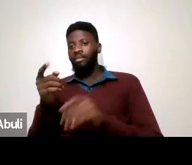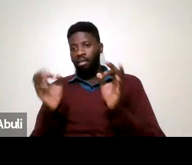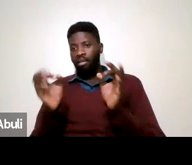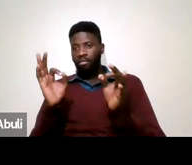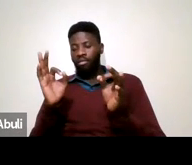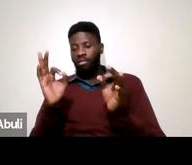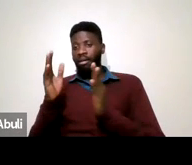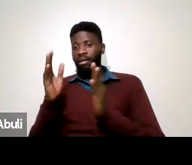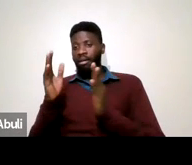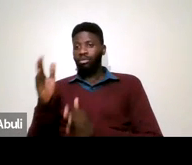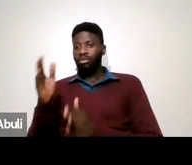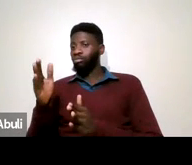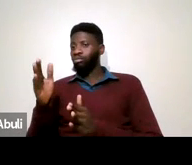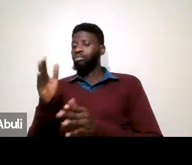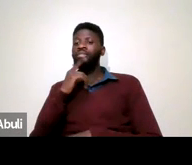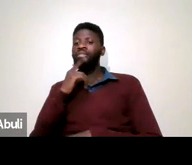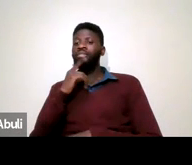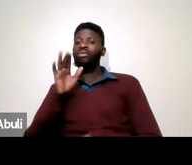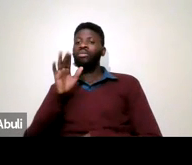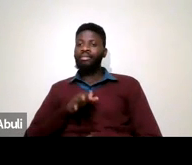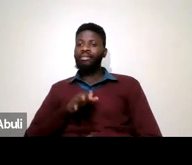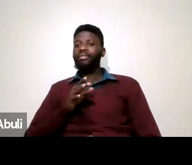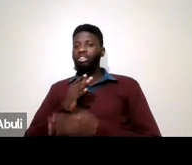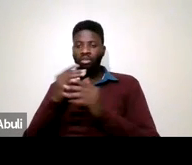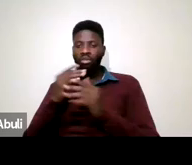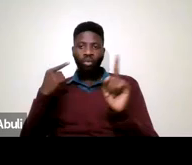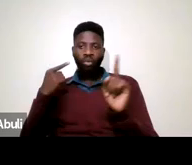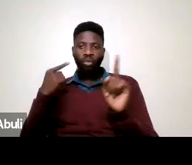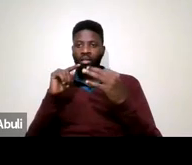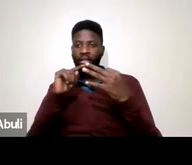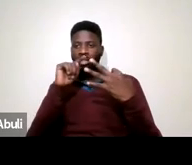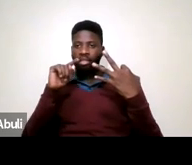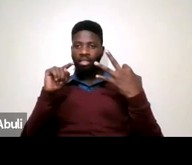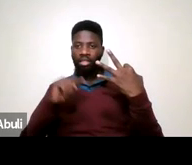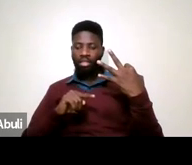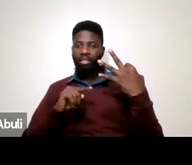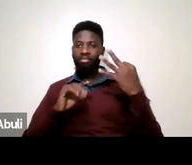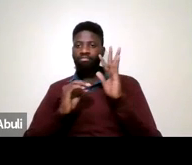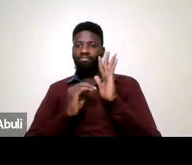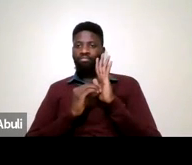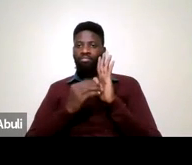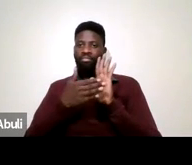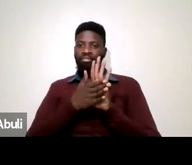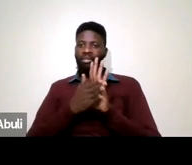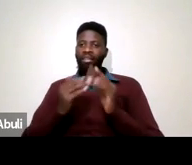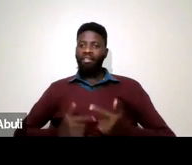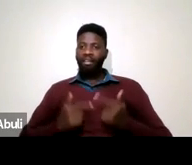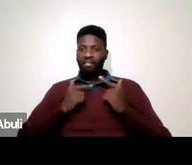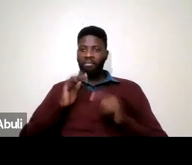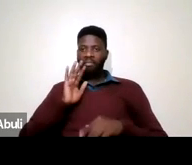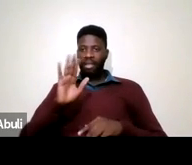lady share 3 goals they have set in life, we can see the difference in them and of course the focus in